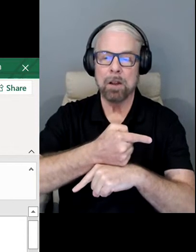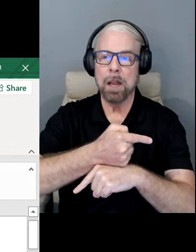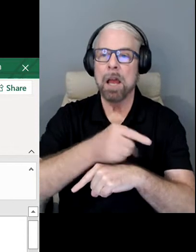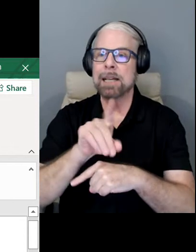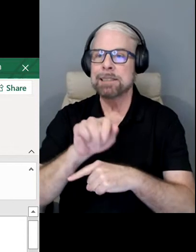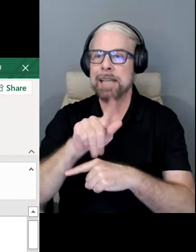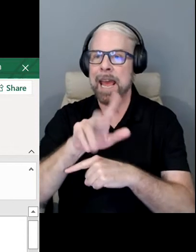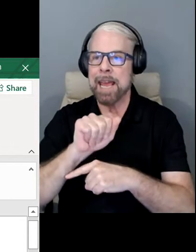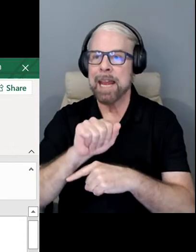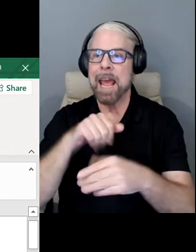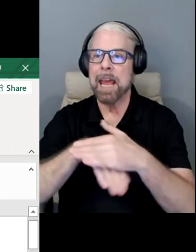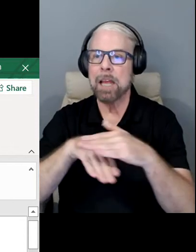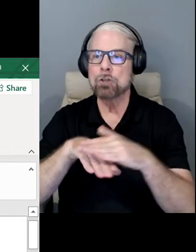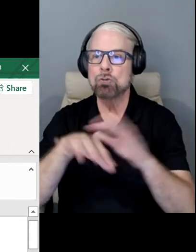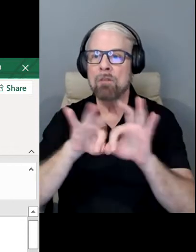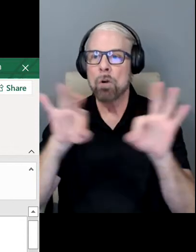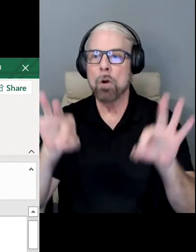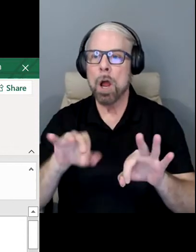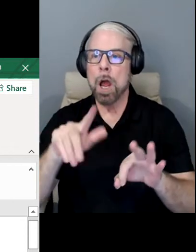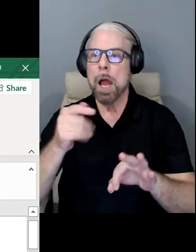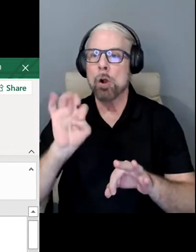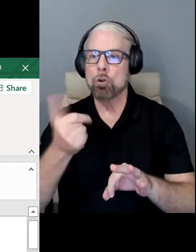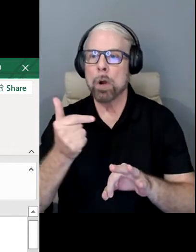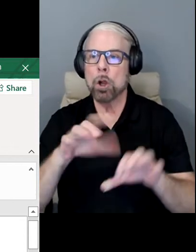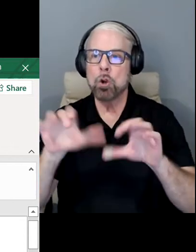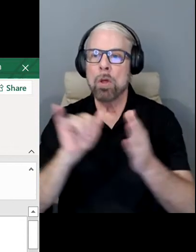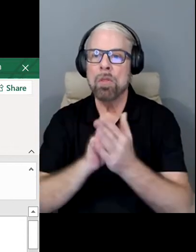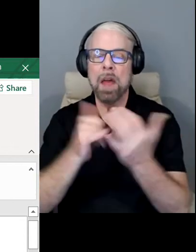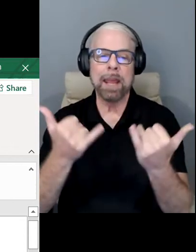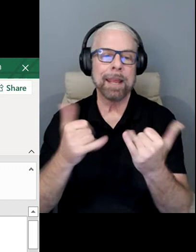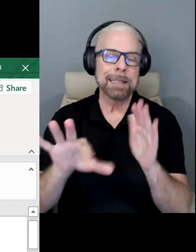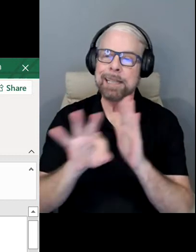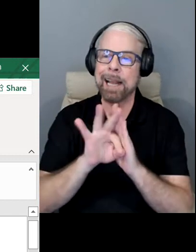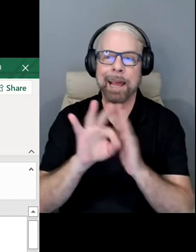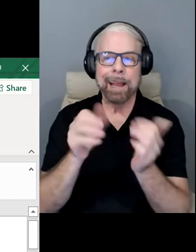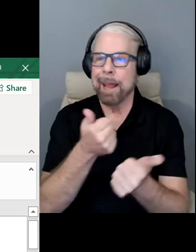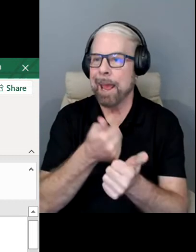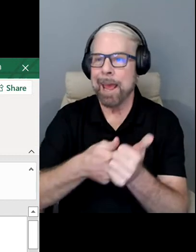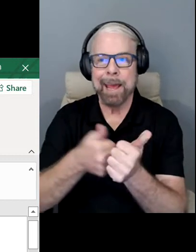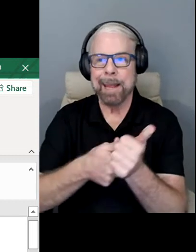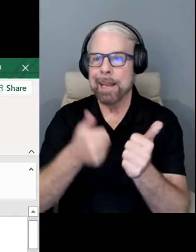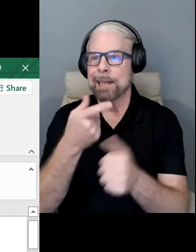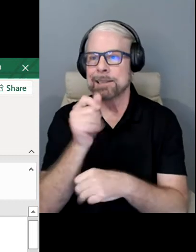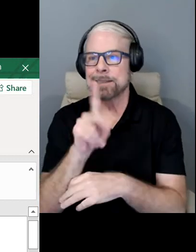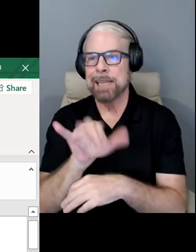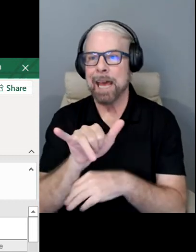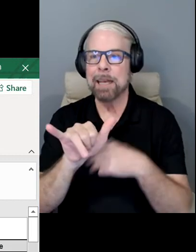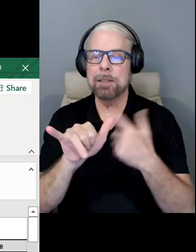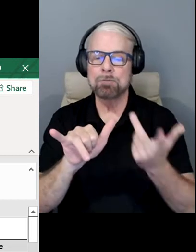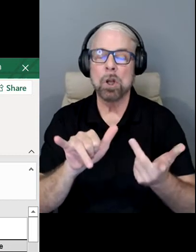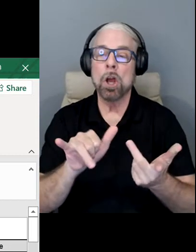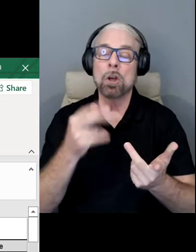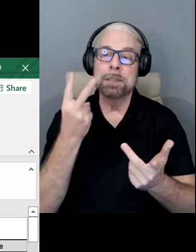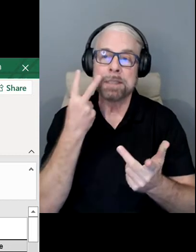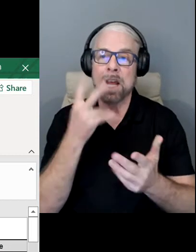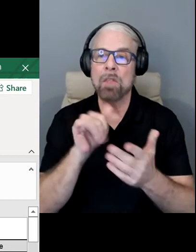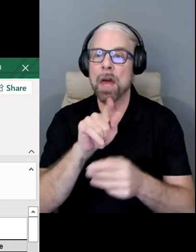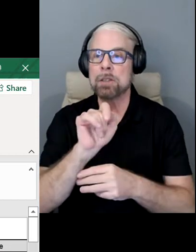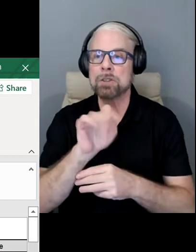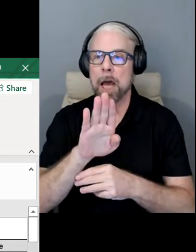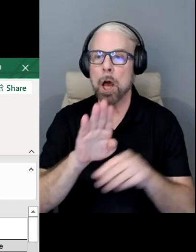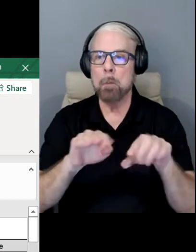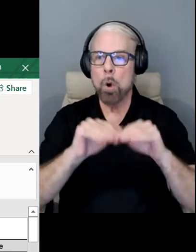entry forms. So Greg's going to go and do that, and he's going to select just any day. You'll see that the tabs along the